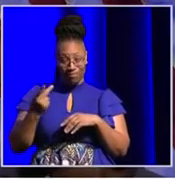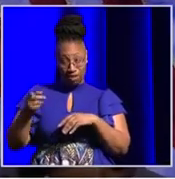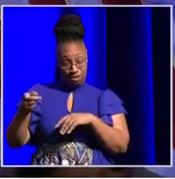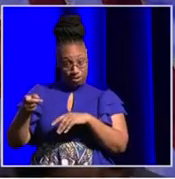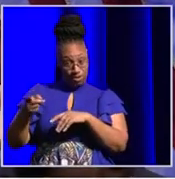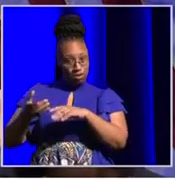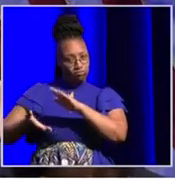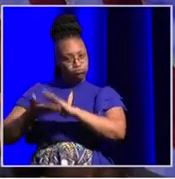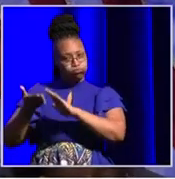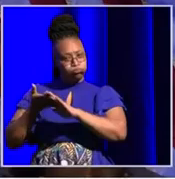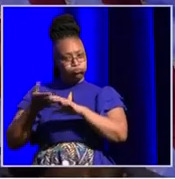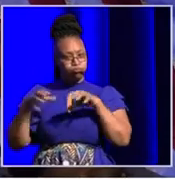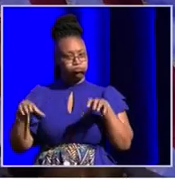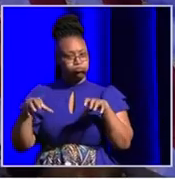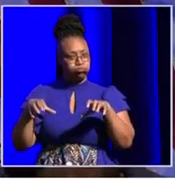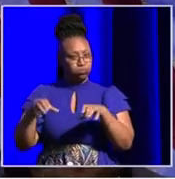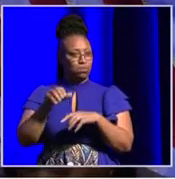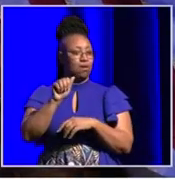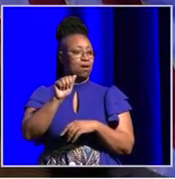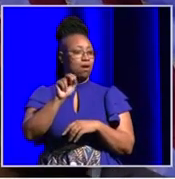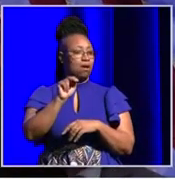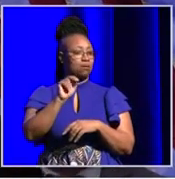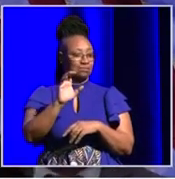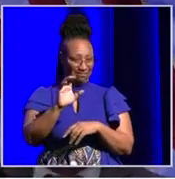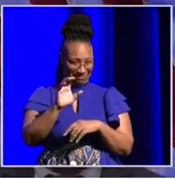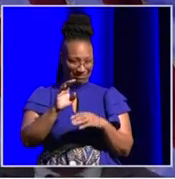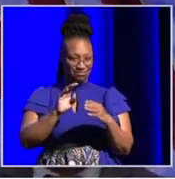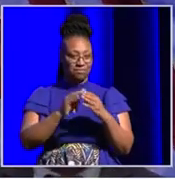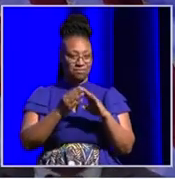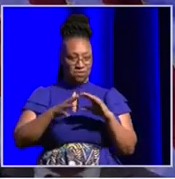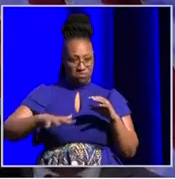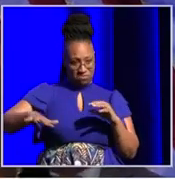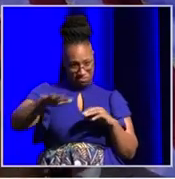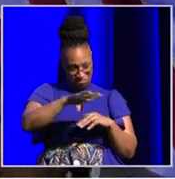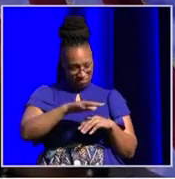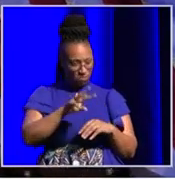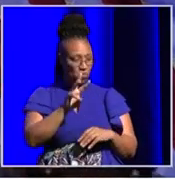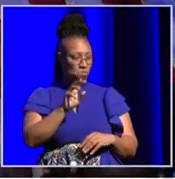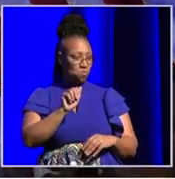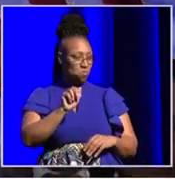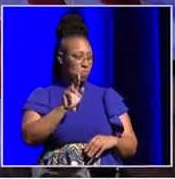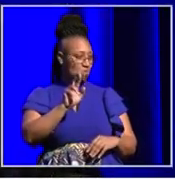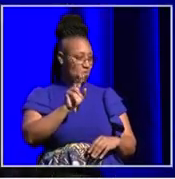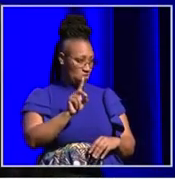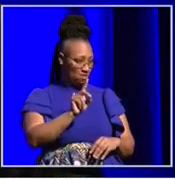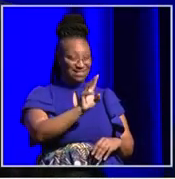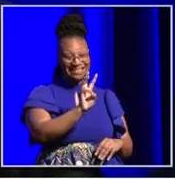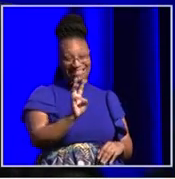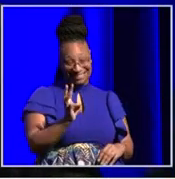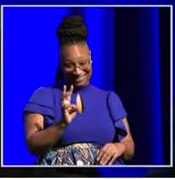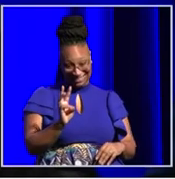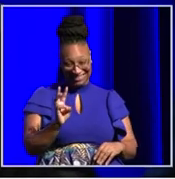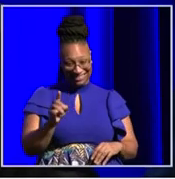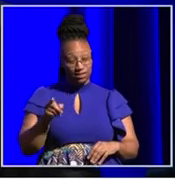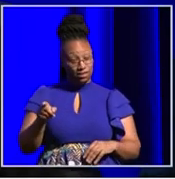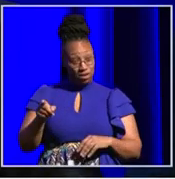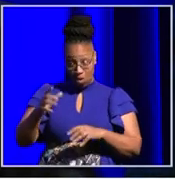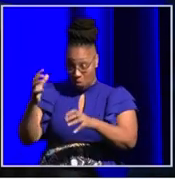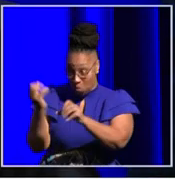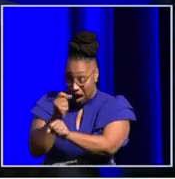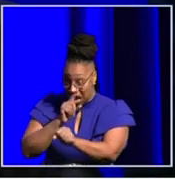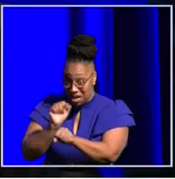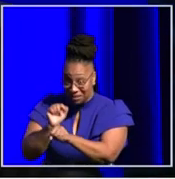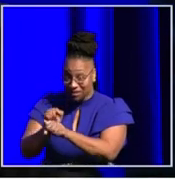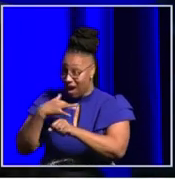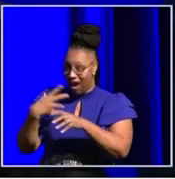did she win that election and serve her community as a commissioner, she ended up helping me win my election a couple of years later. She came on to become an